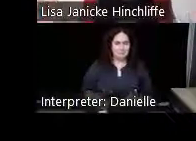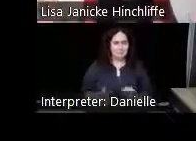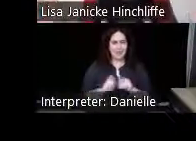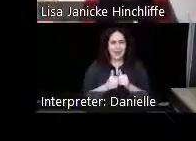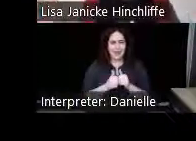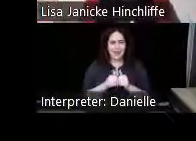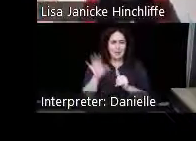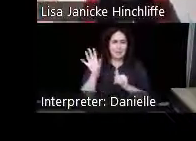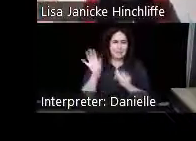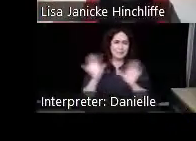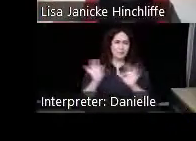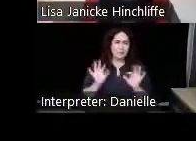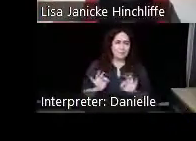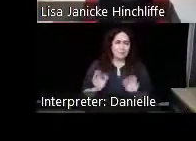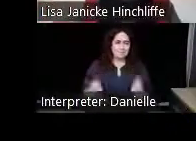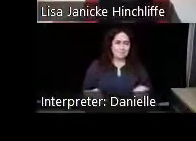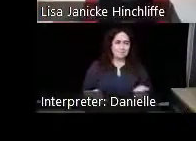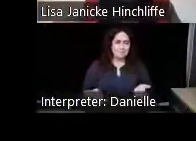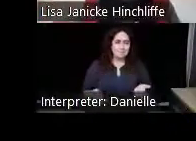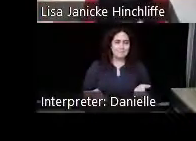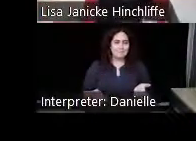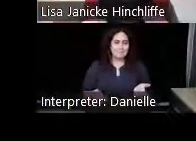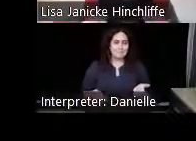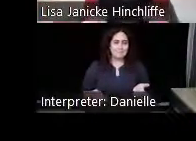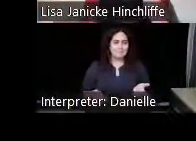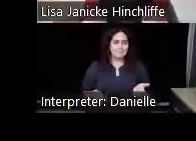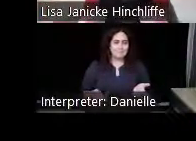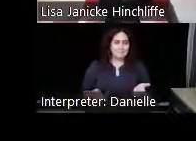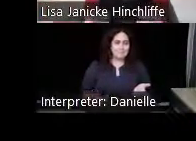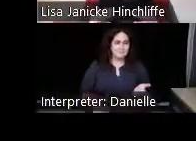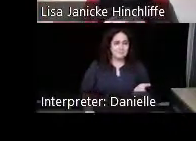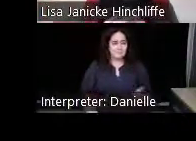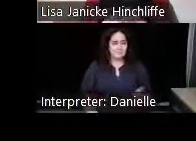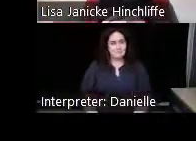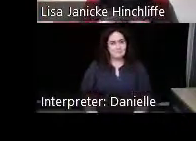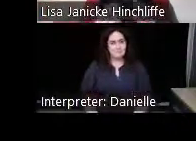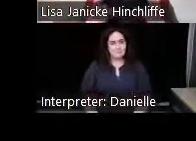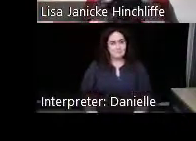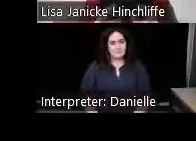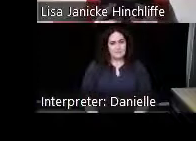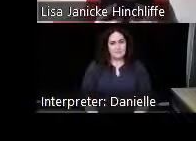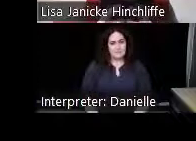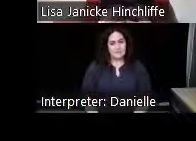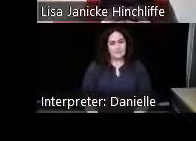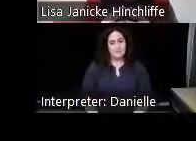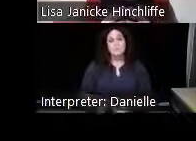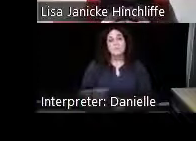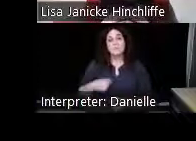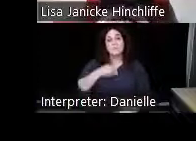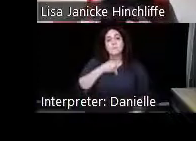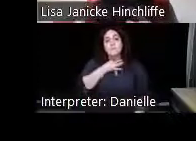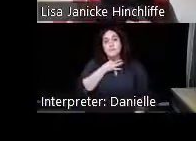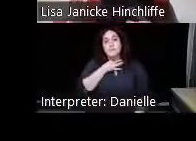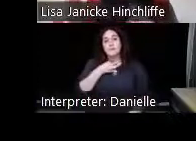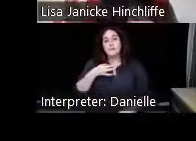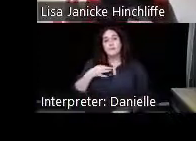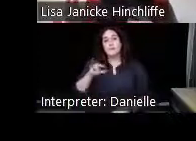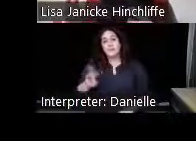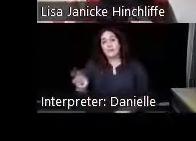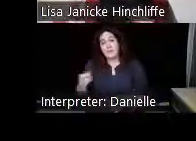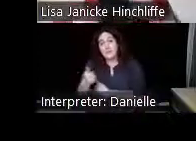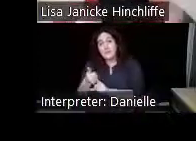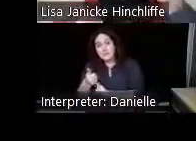platforms so that you sort of are looking at both the effect of the platform as well as